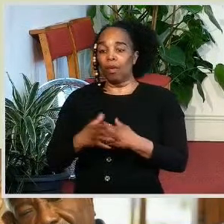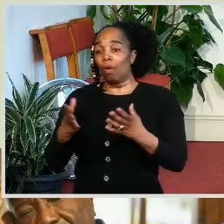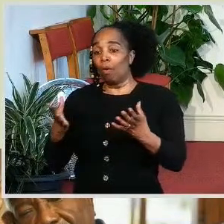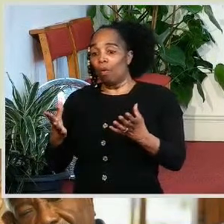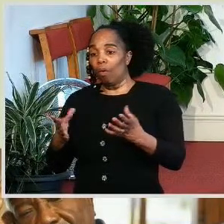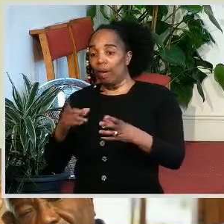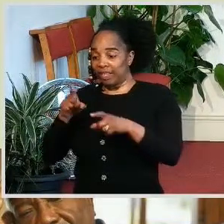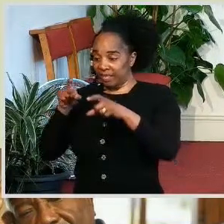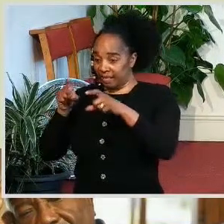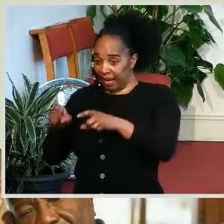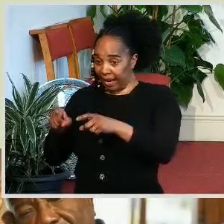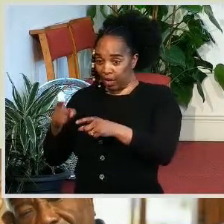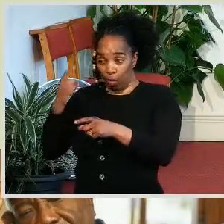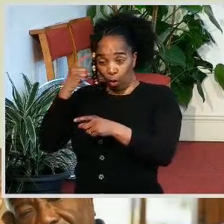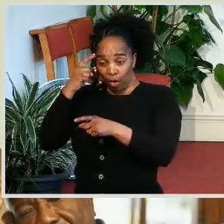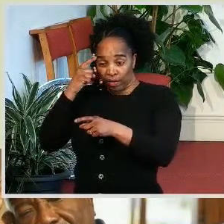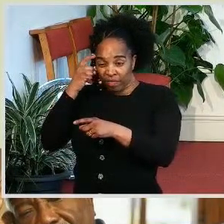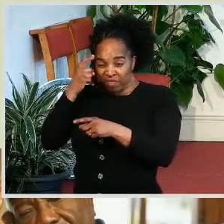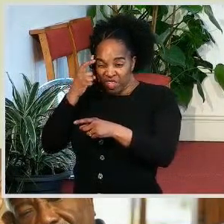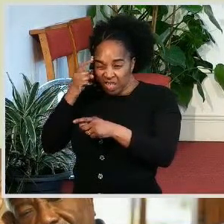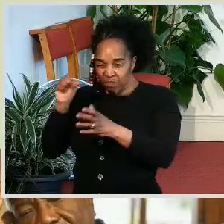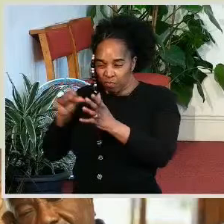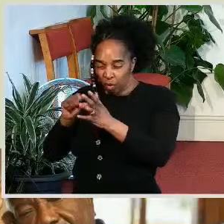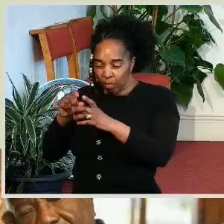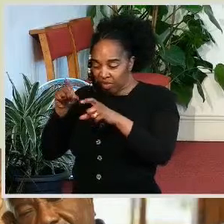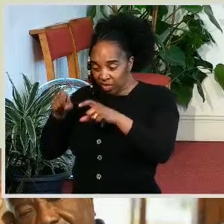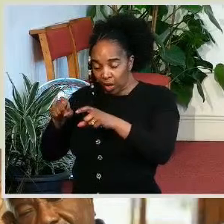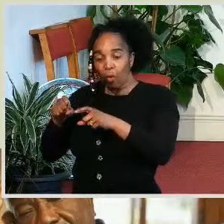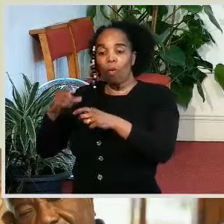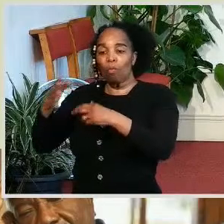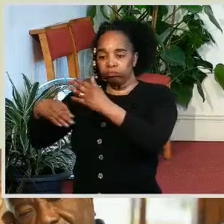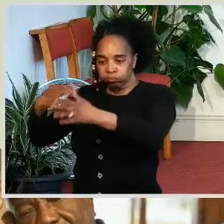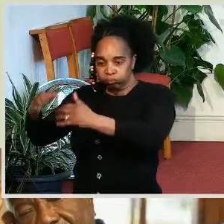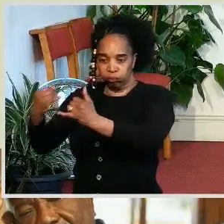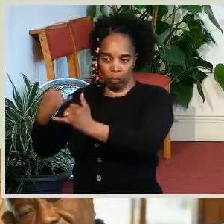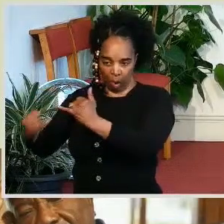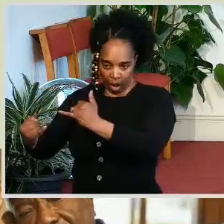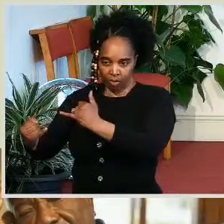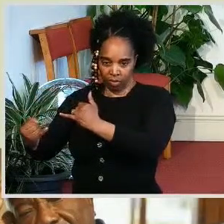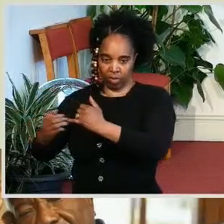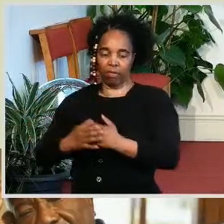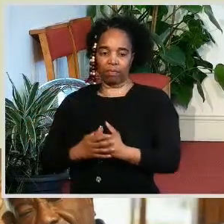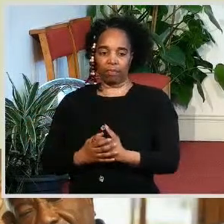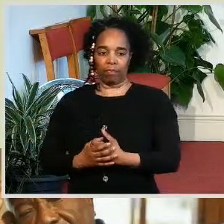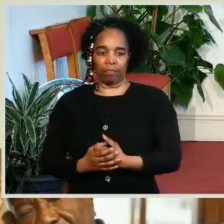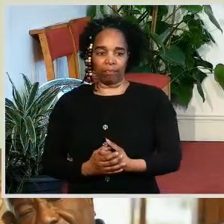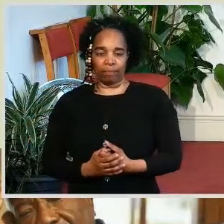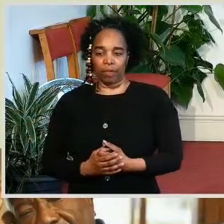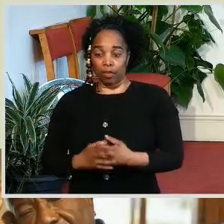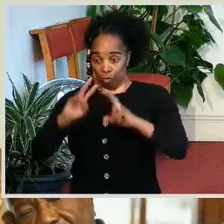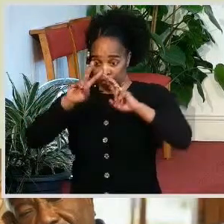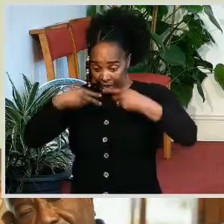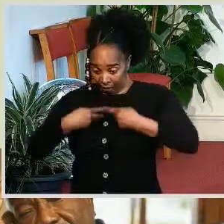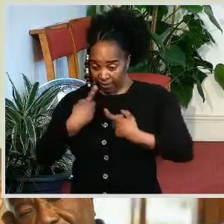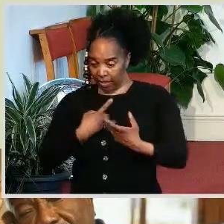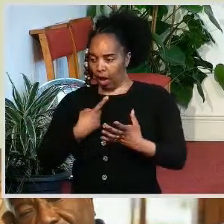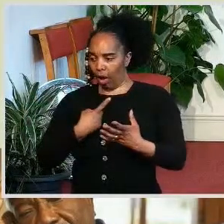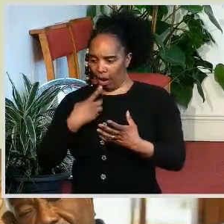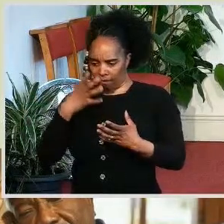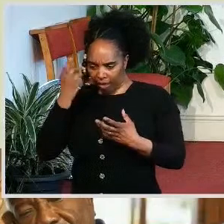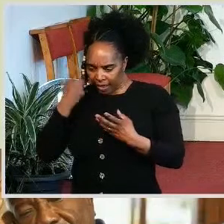cognitive impairment, maybe for the rest of their lives. But it's something to watch out for if we see it happening in ourselves or a